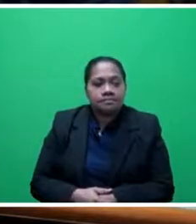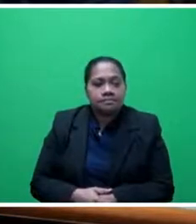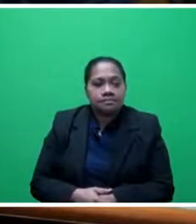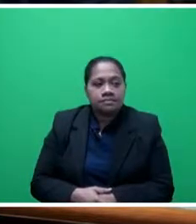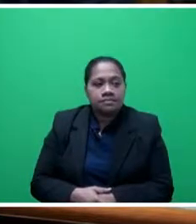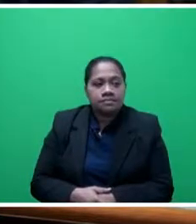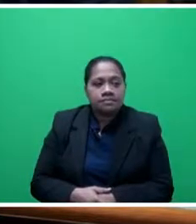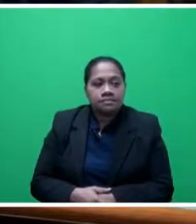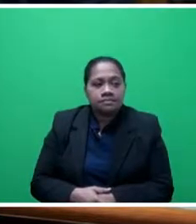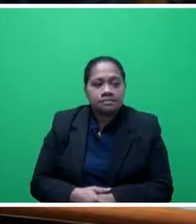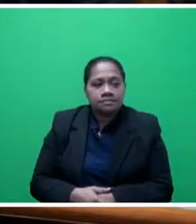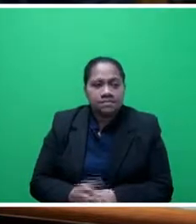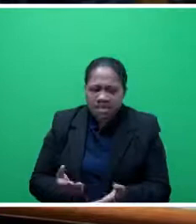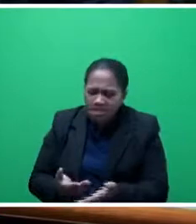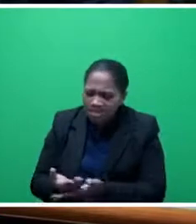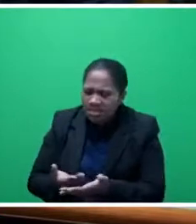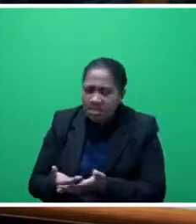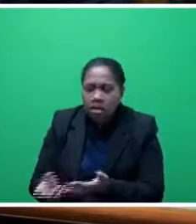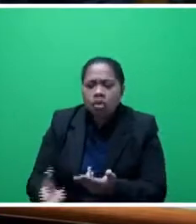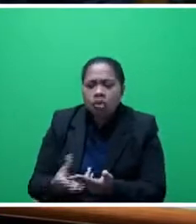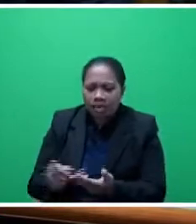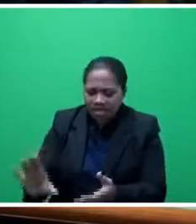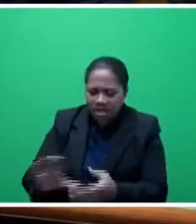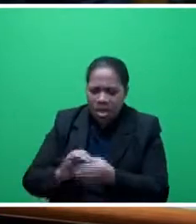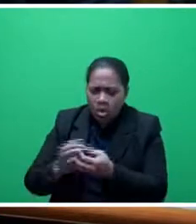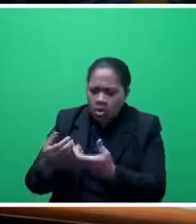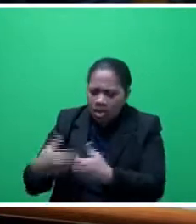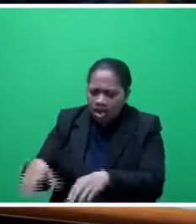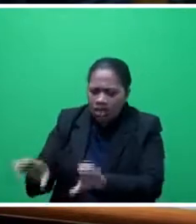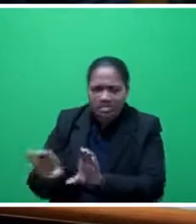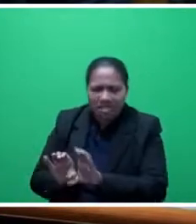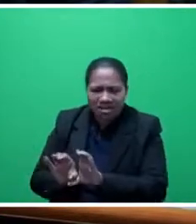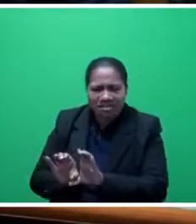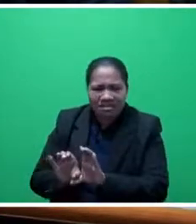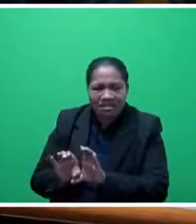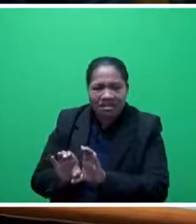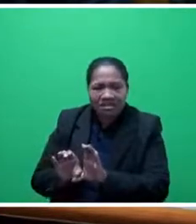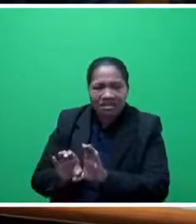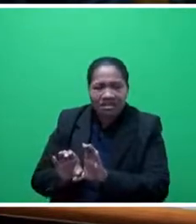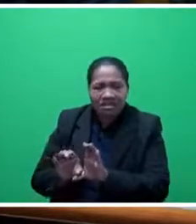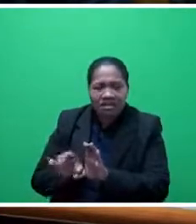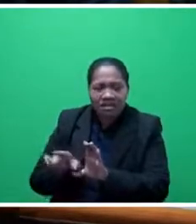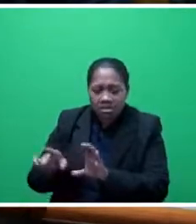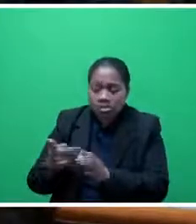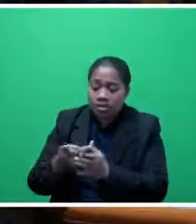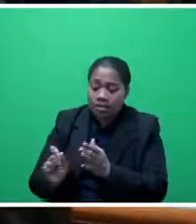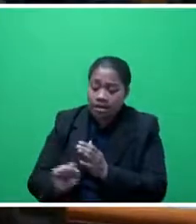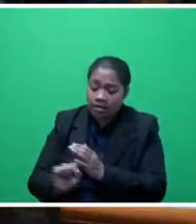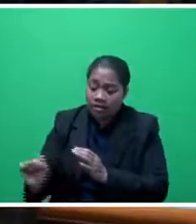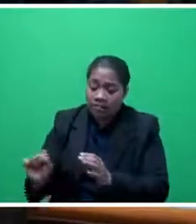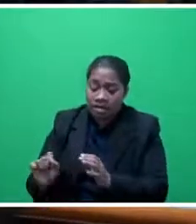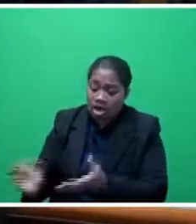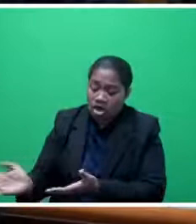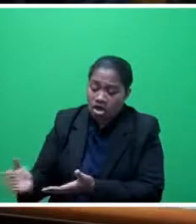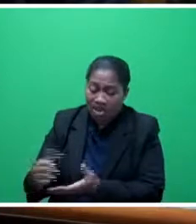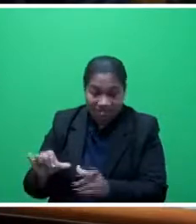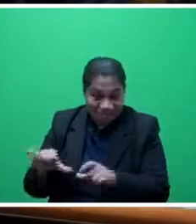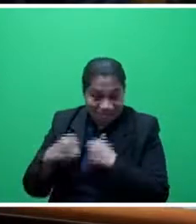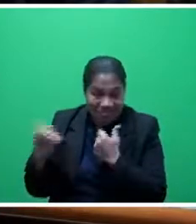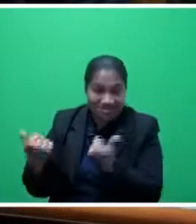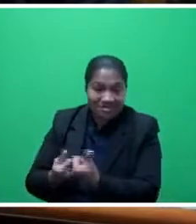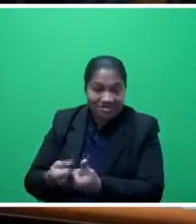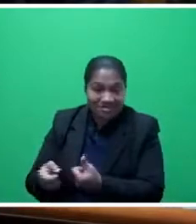local councils, individual councils, and as part of the collective agreement,